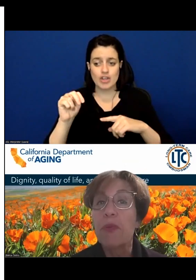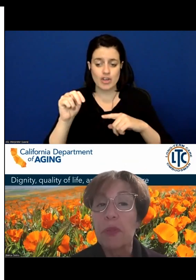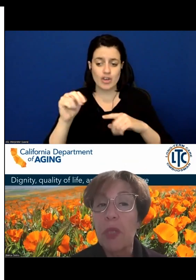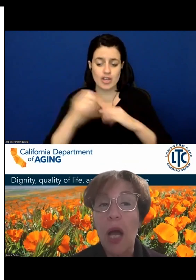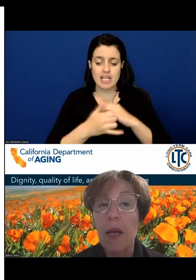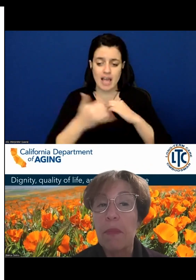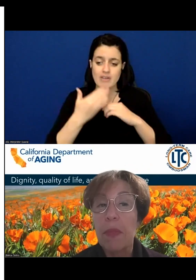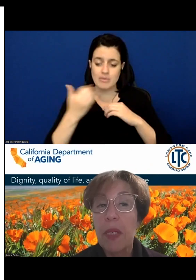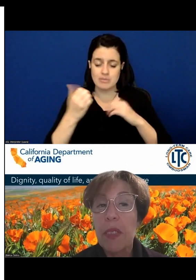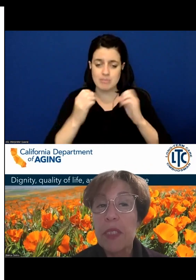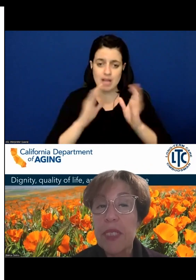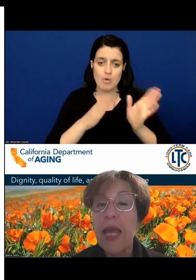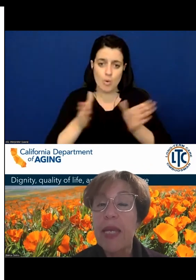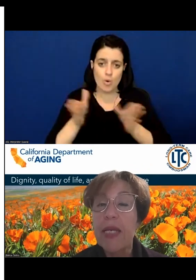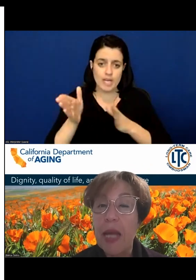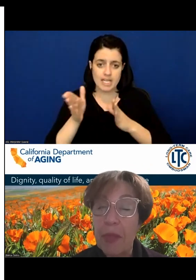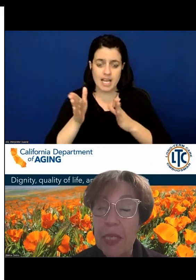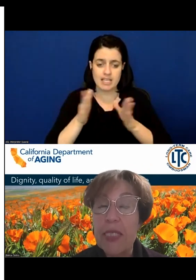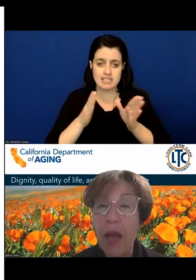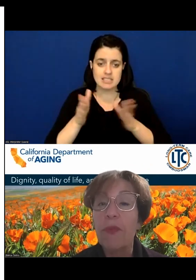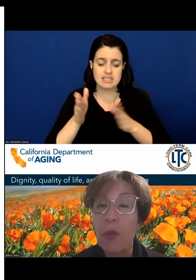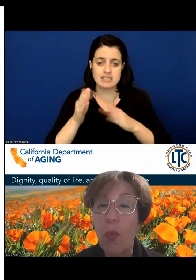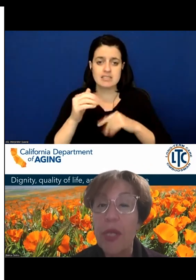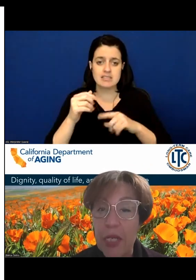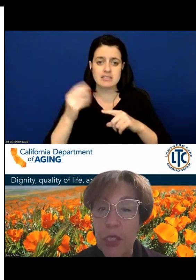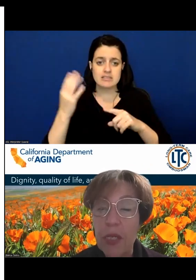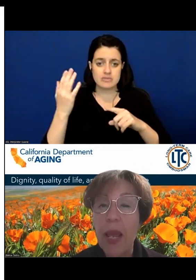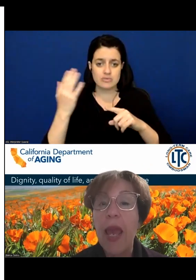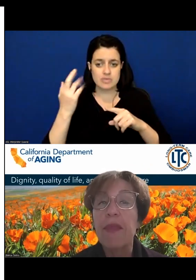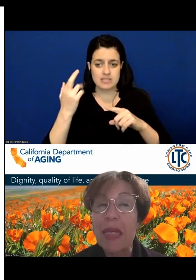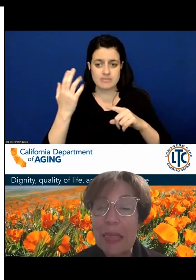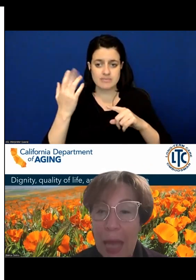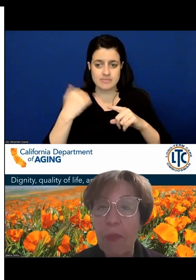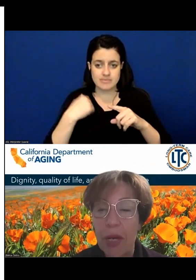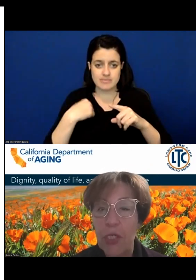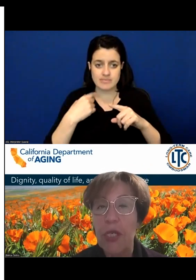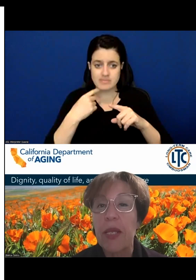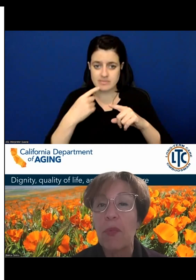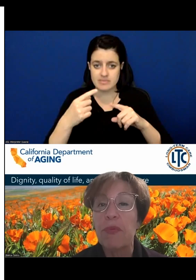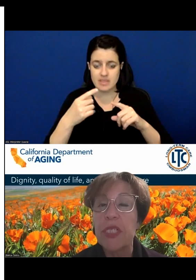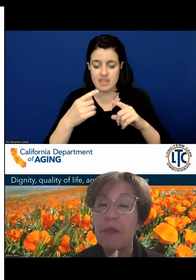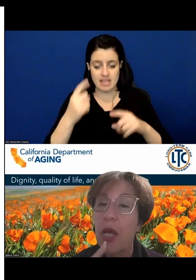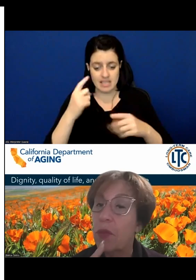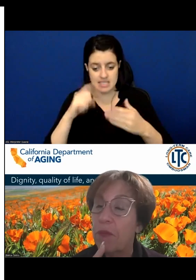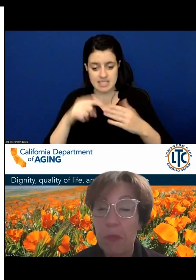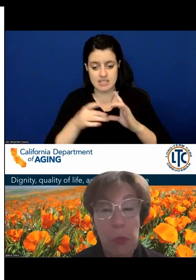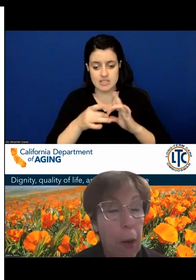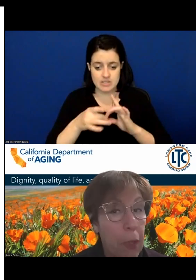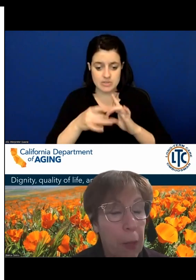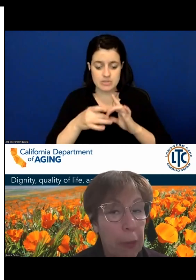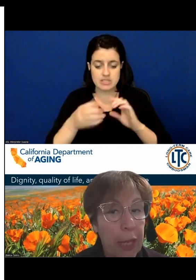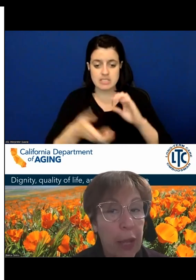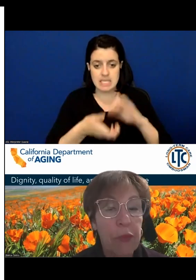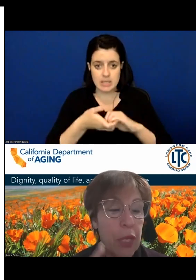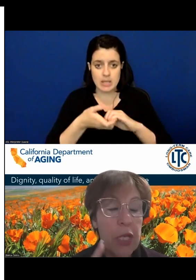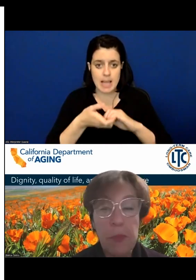I will say is I'm going to tout the coordination and the collaboration that we receive, not only from Department